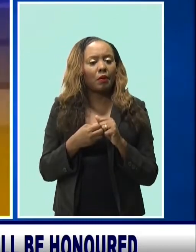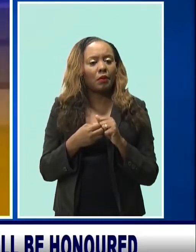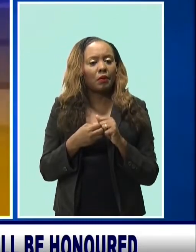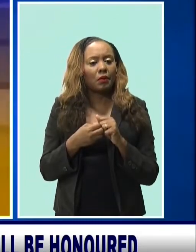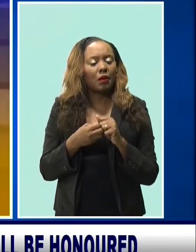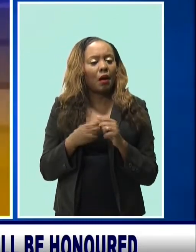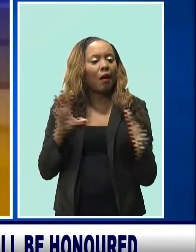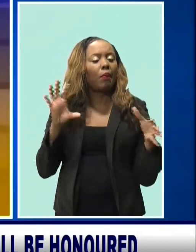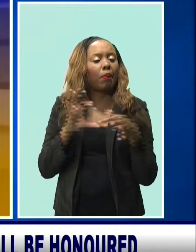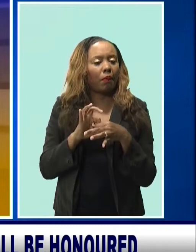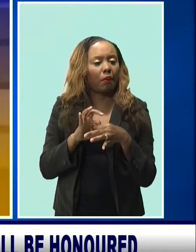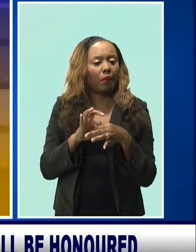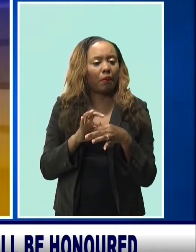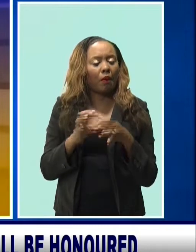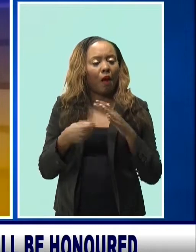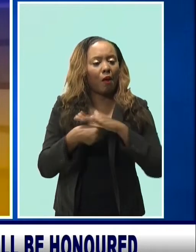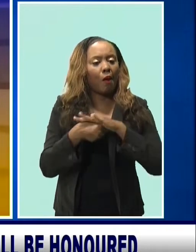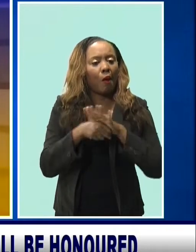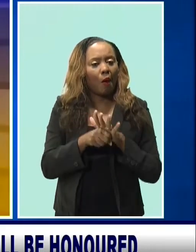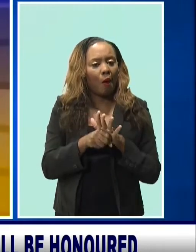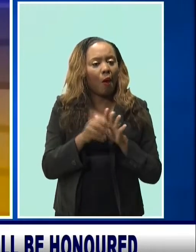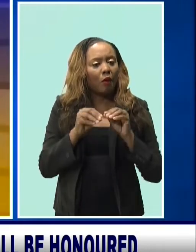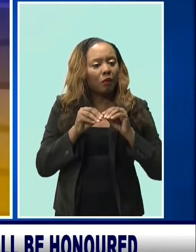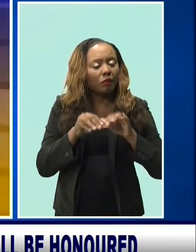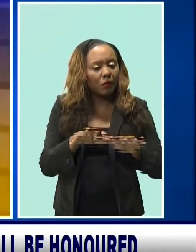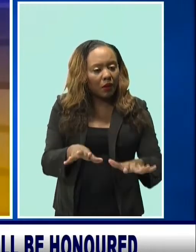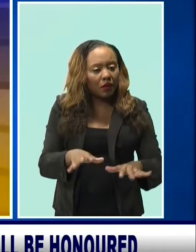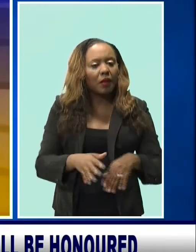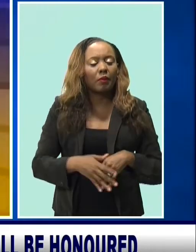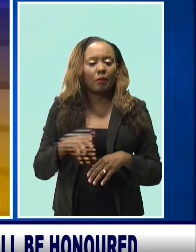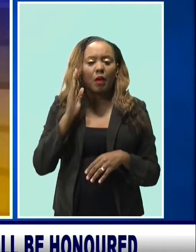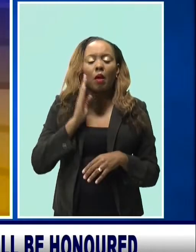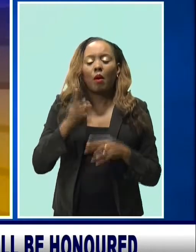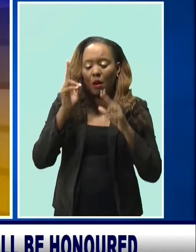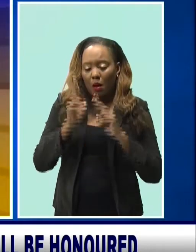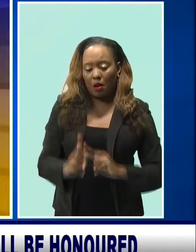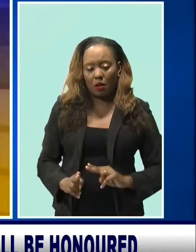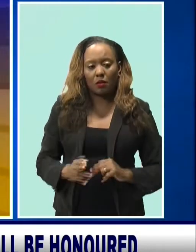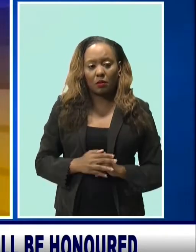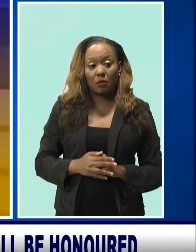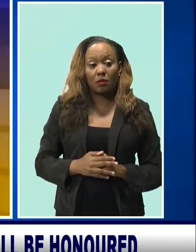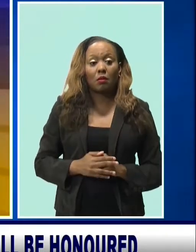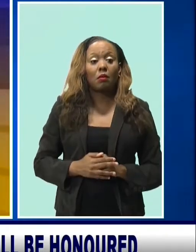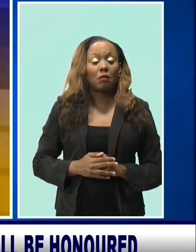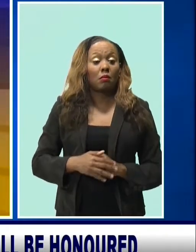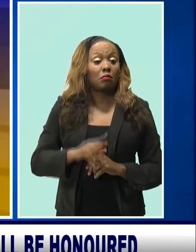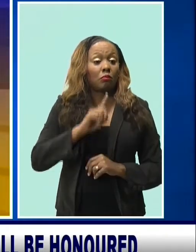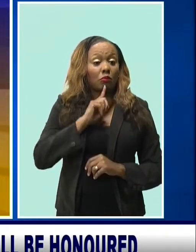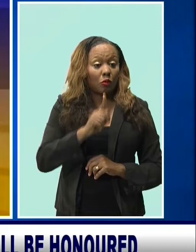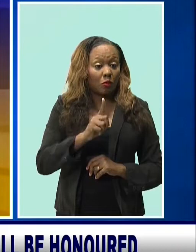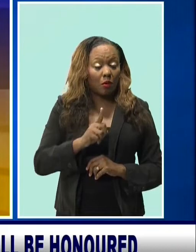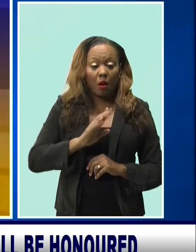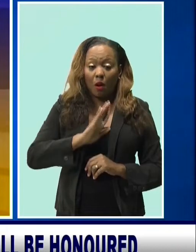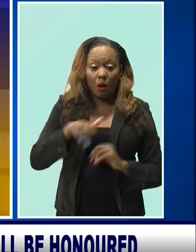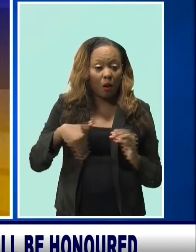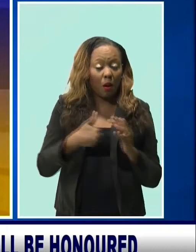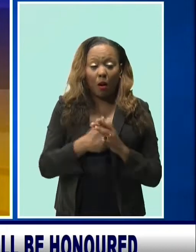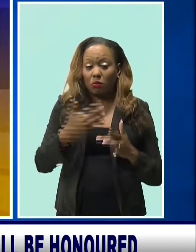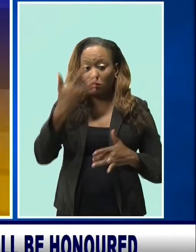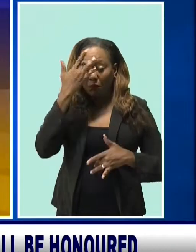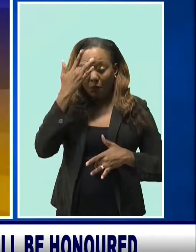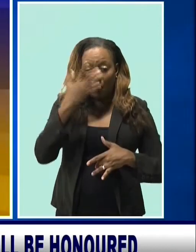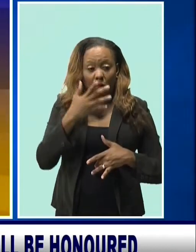under medical insurance policies at sagicor our plans can be certain that all covid19 related claims